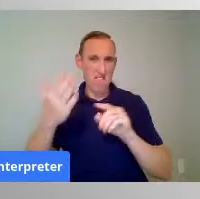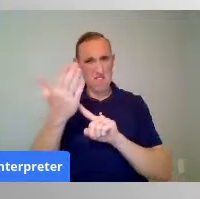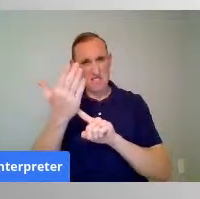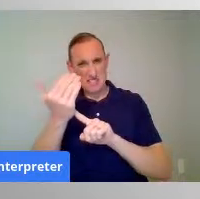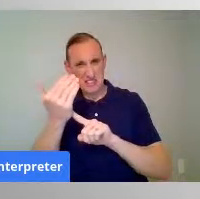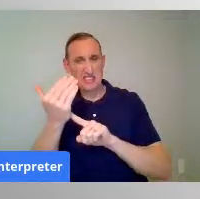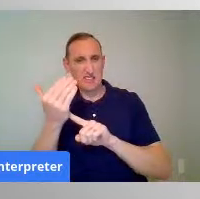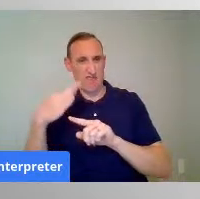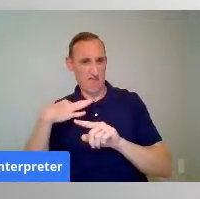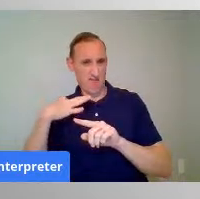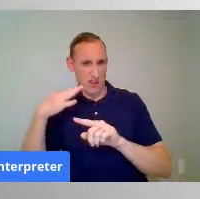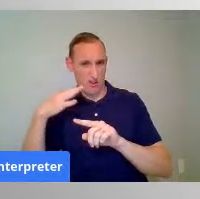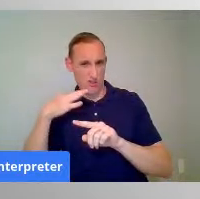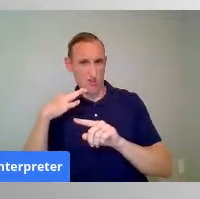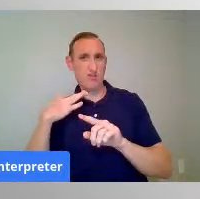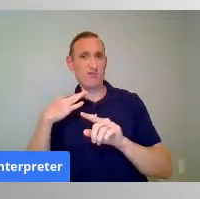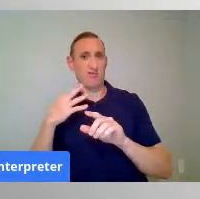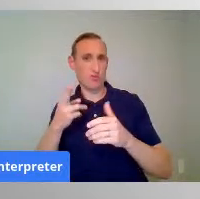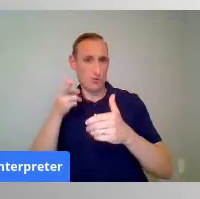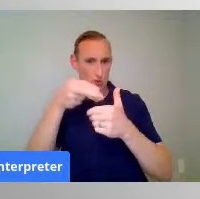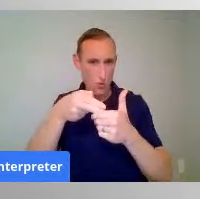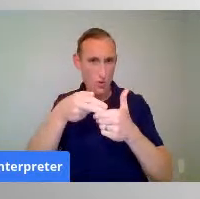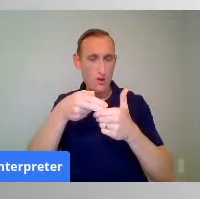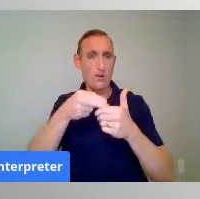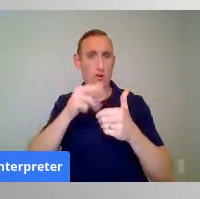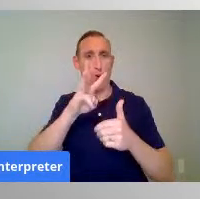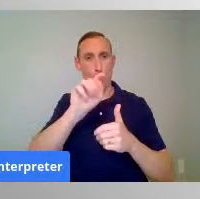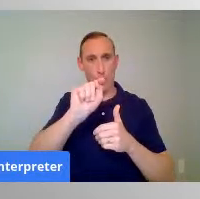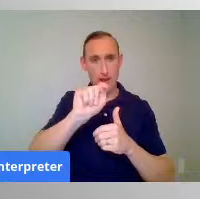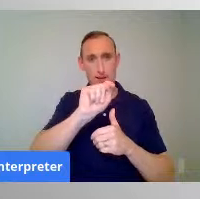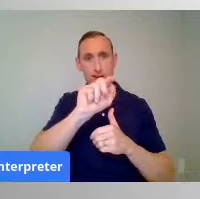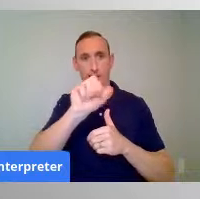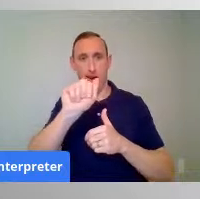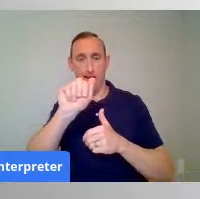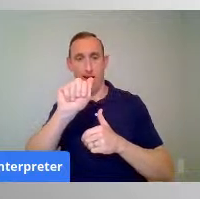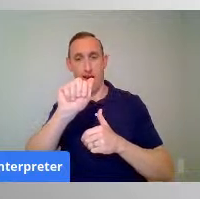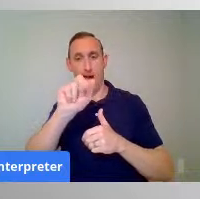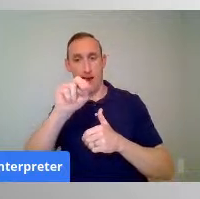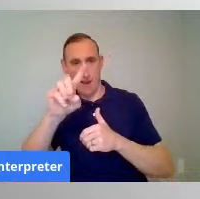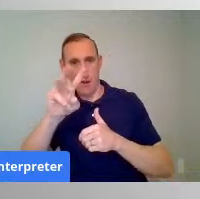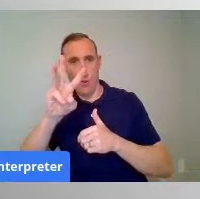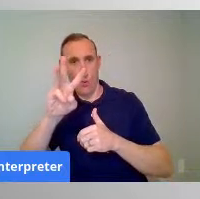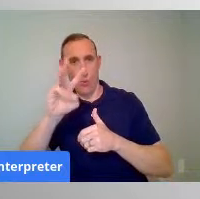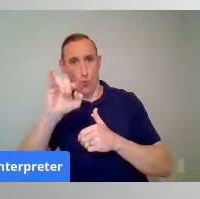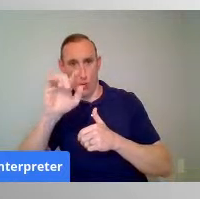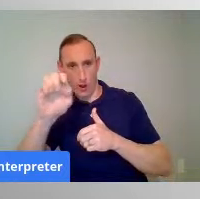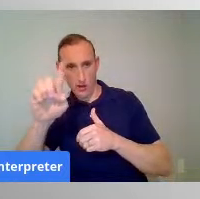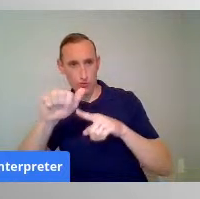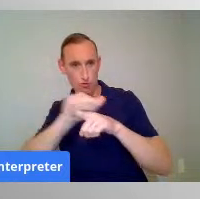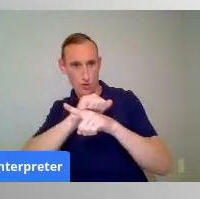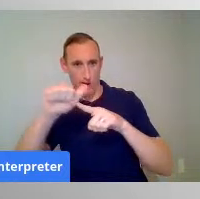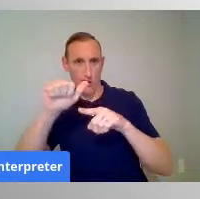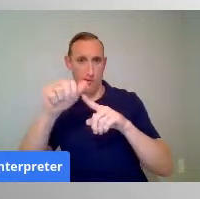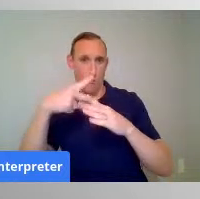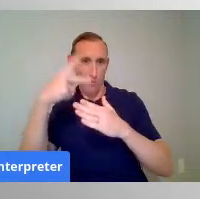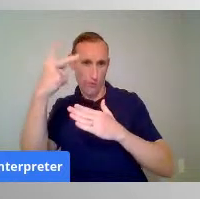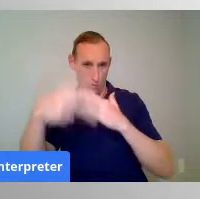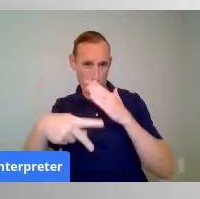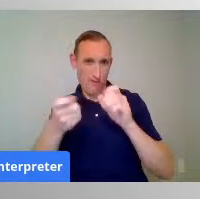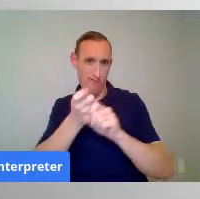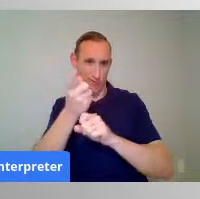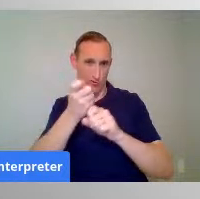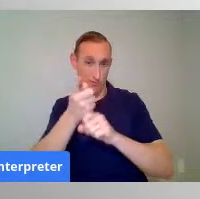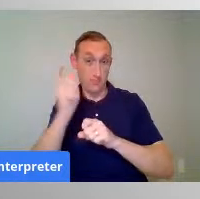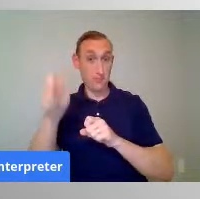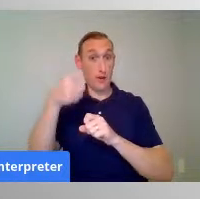training program each year. And next. Another way that we work